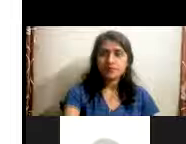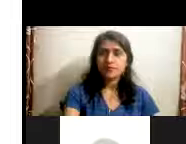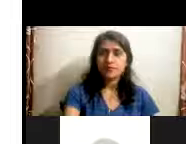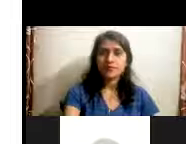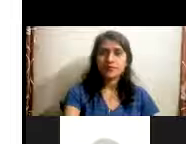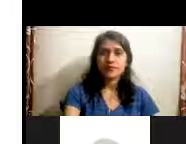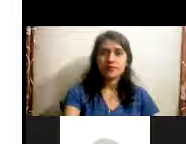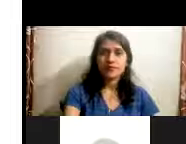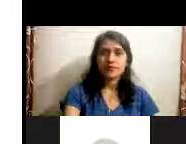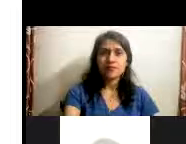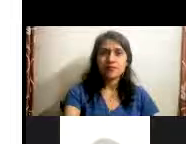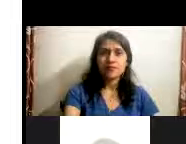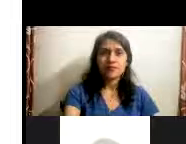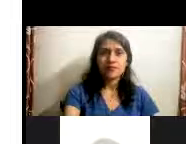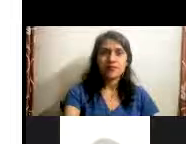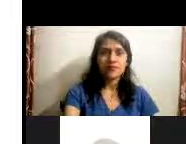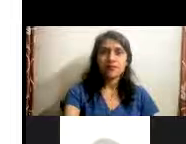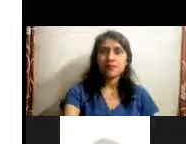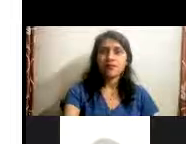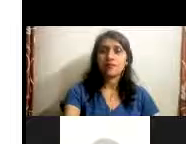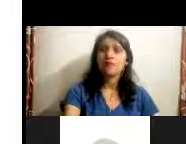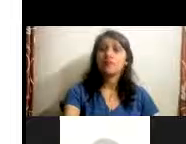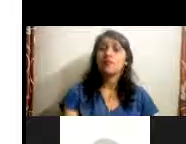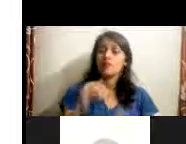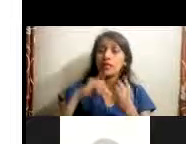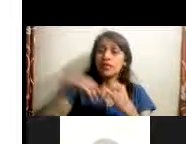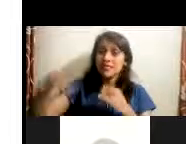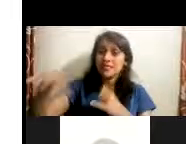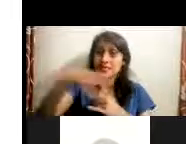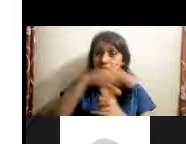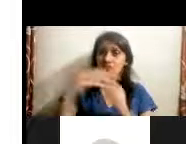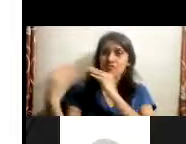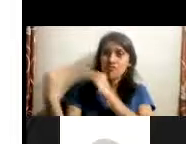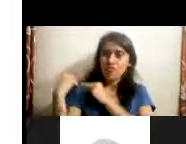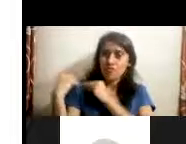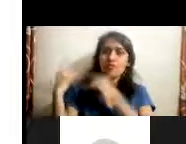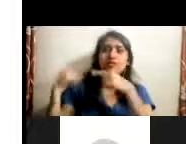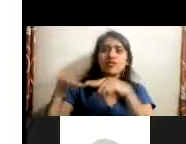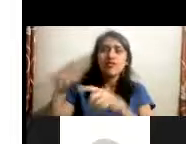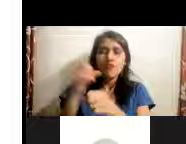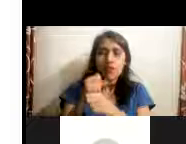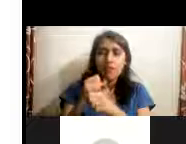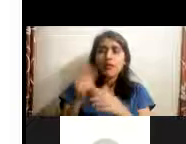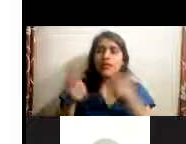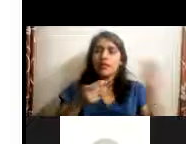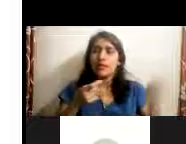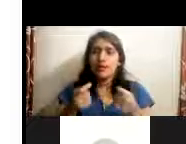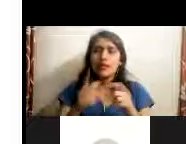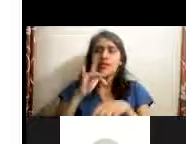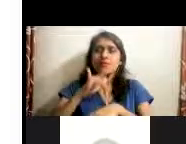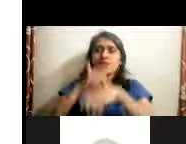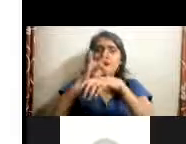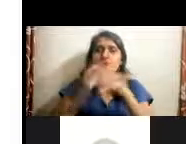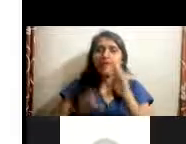parties should ensure that access to healthcare services should be gender sensitive, and it should